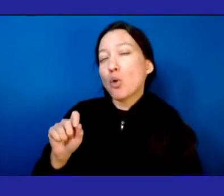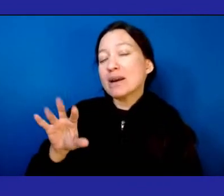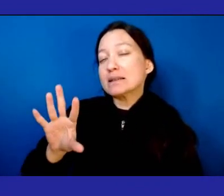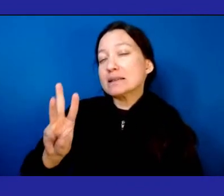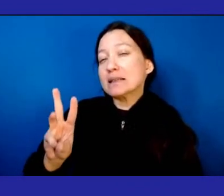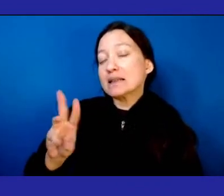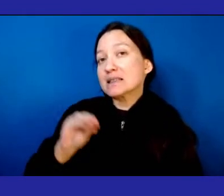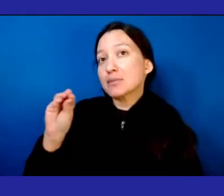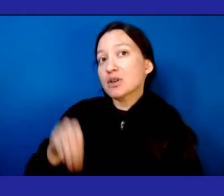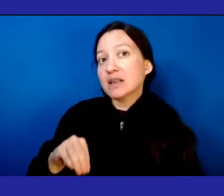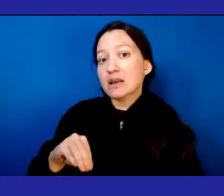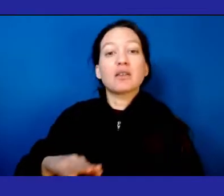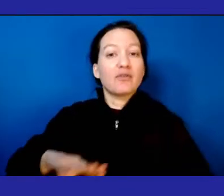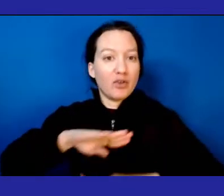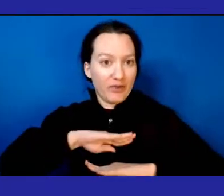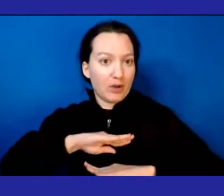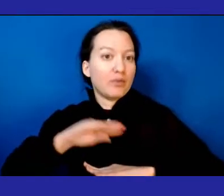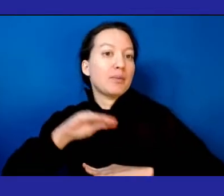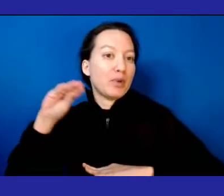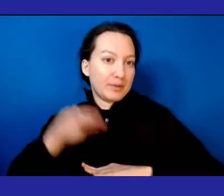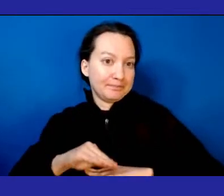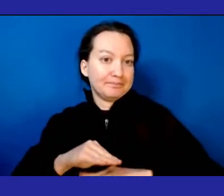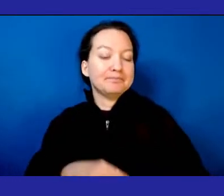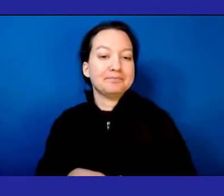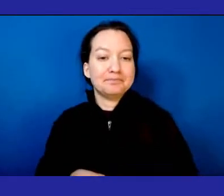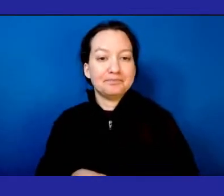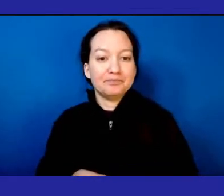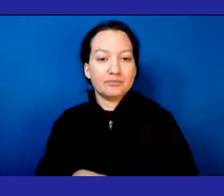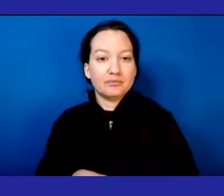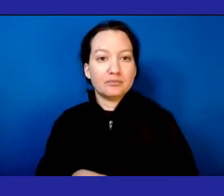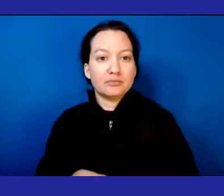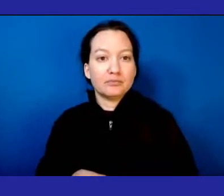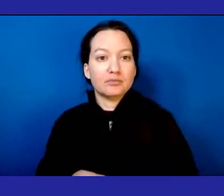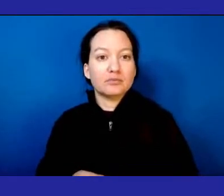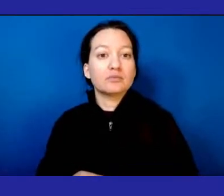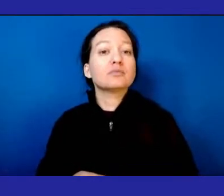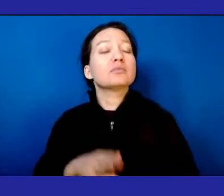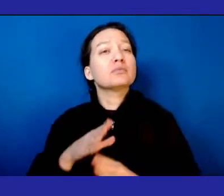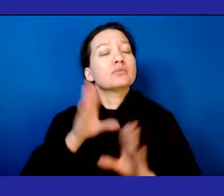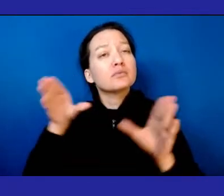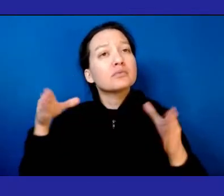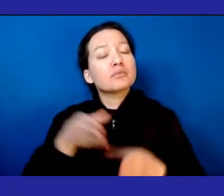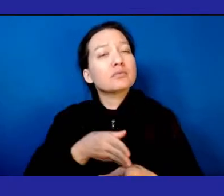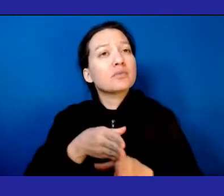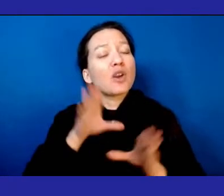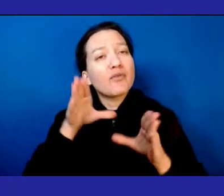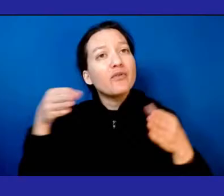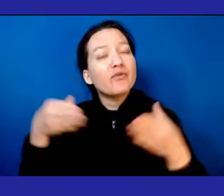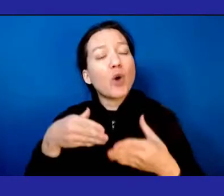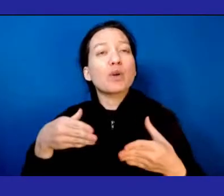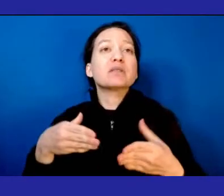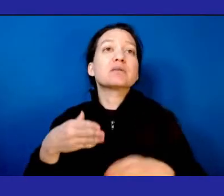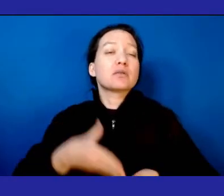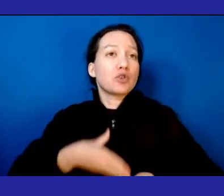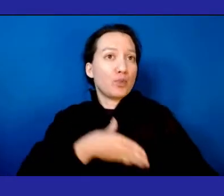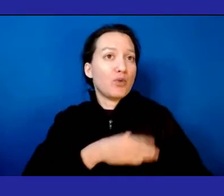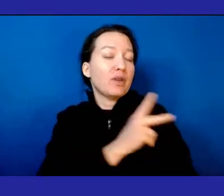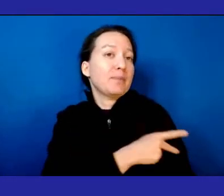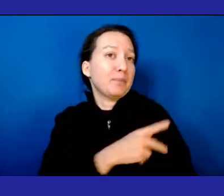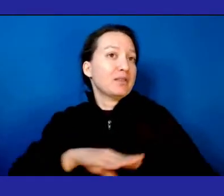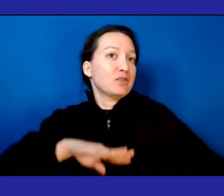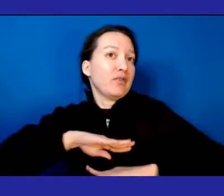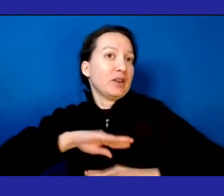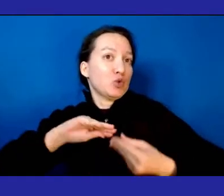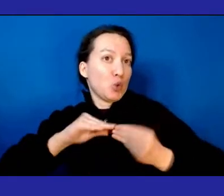99.6% fulfillment rate. The main areas of focus for improvement in patient satisfaction scores